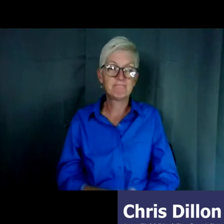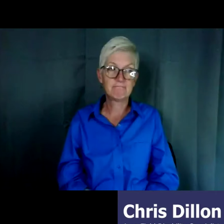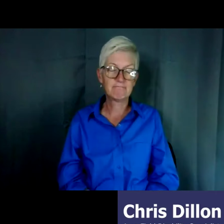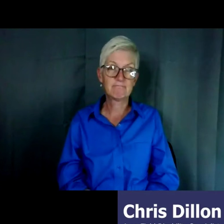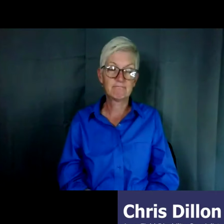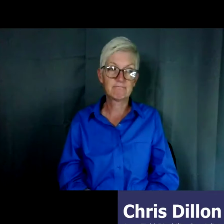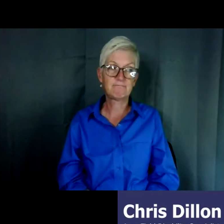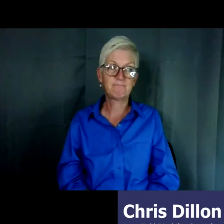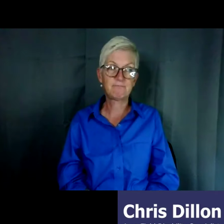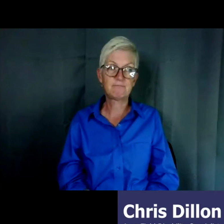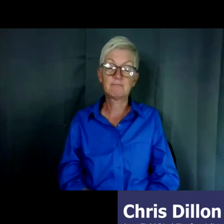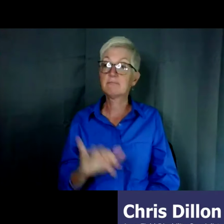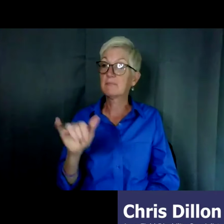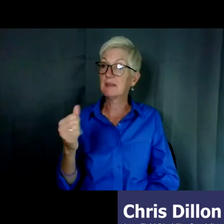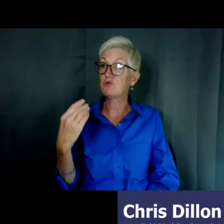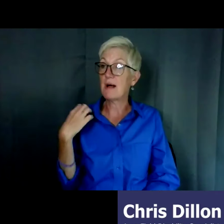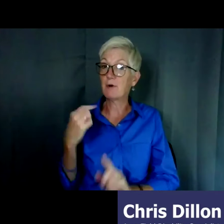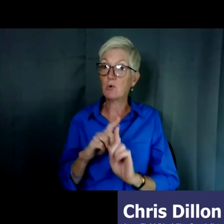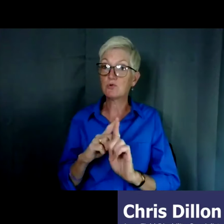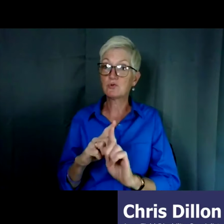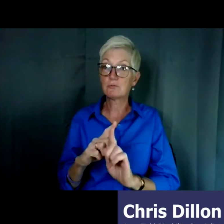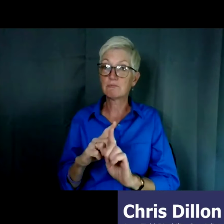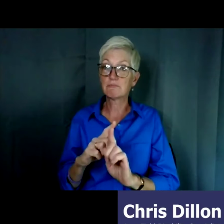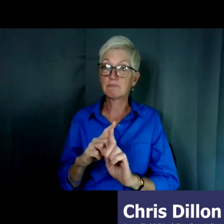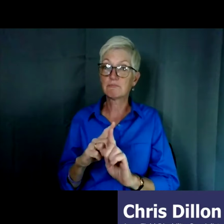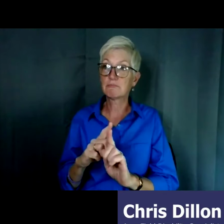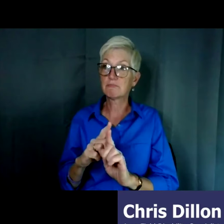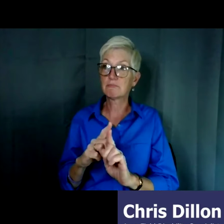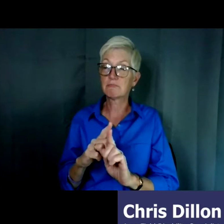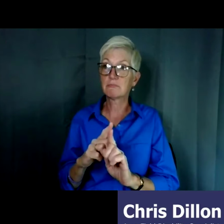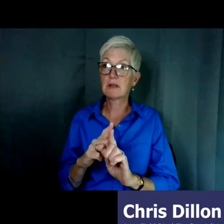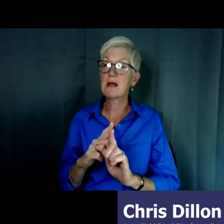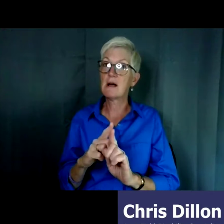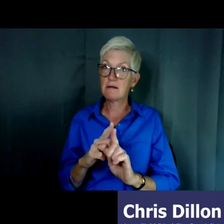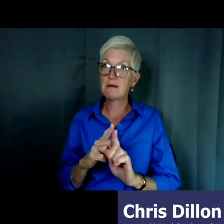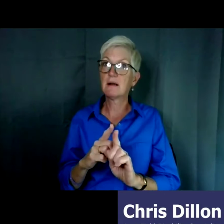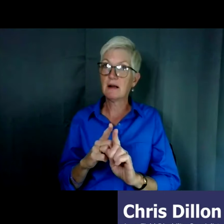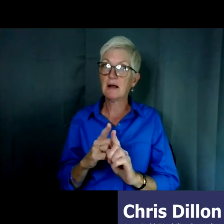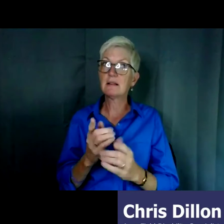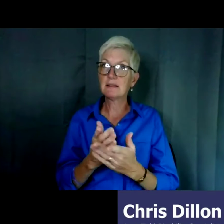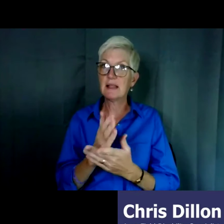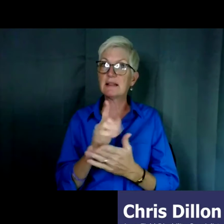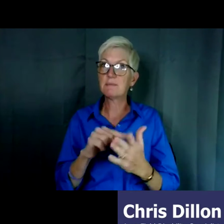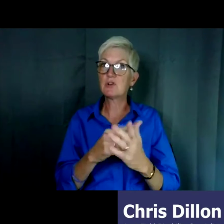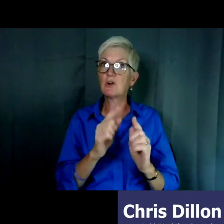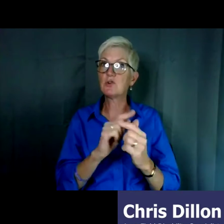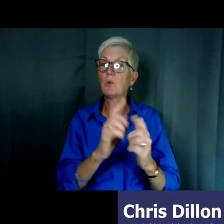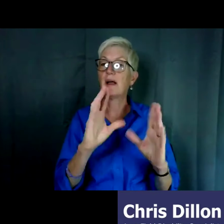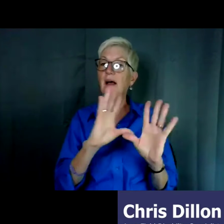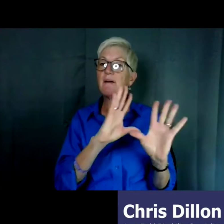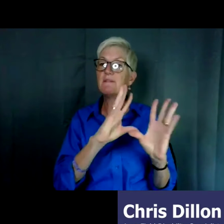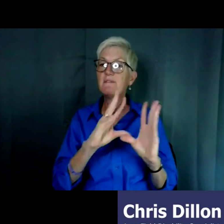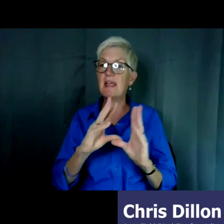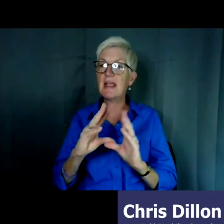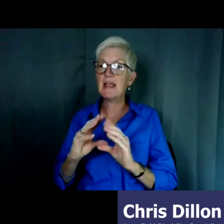that the job coach, when you start out, let the job coach start phasing out and let's see how the candidate does on their own.